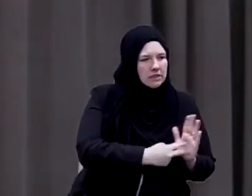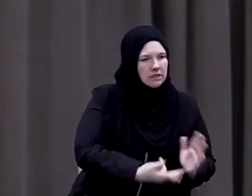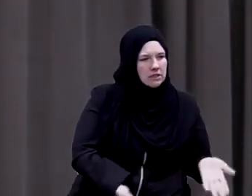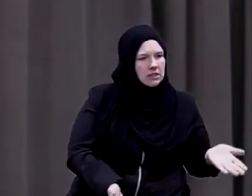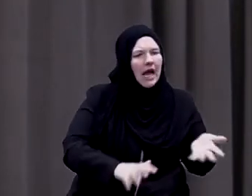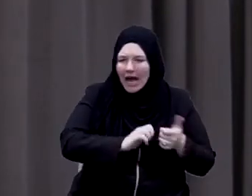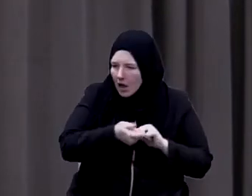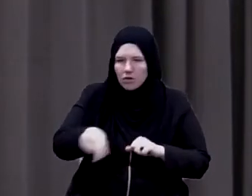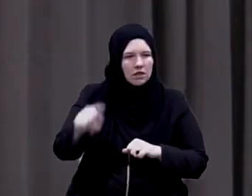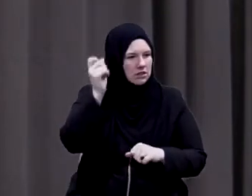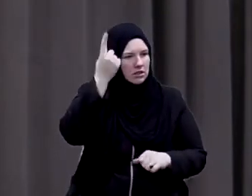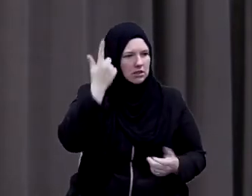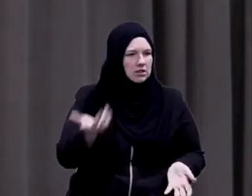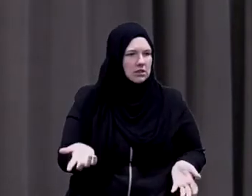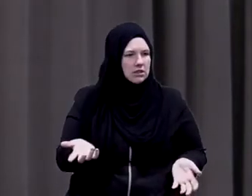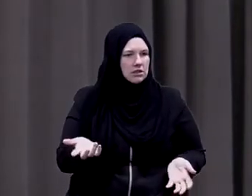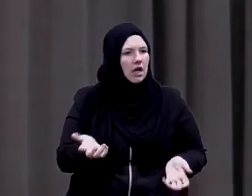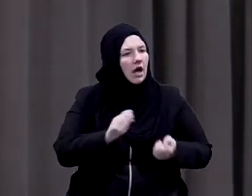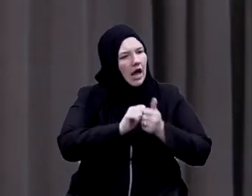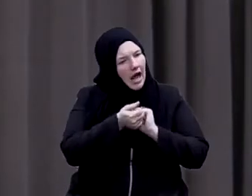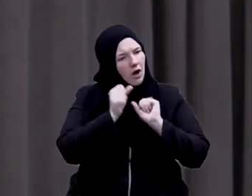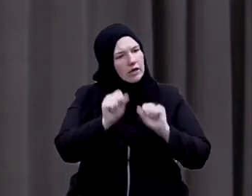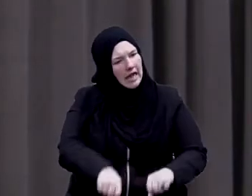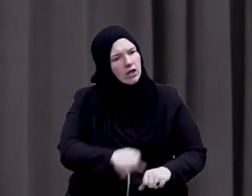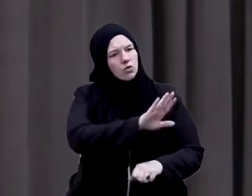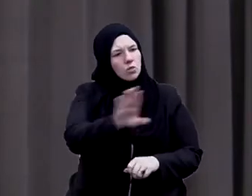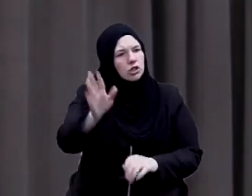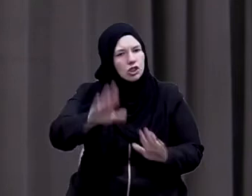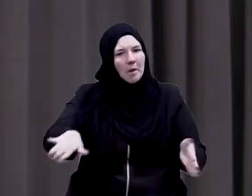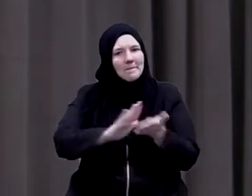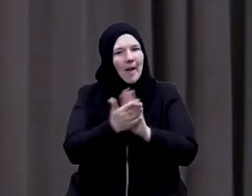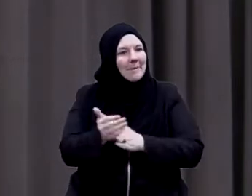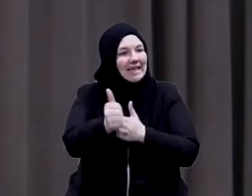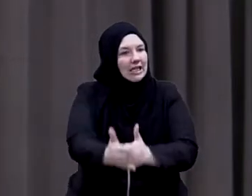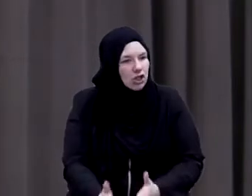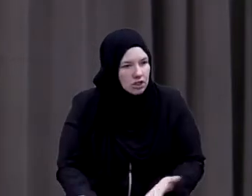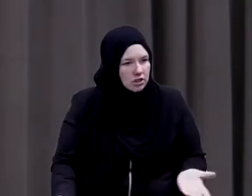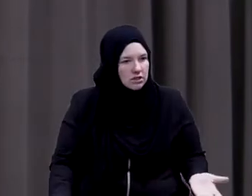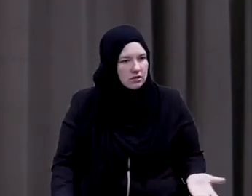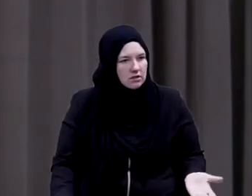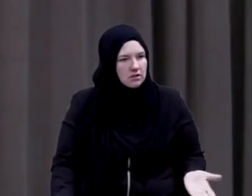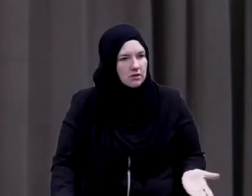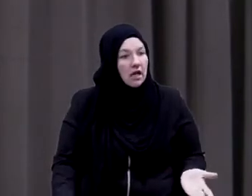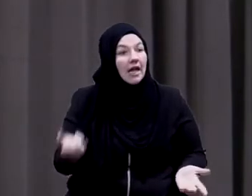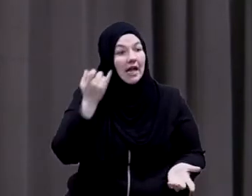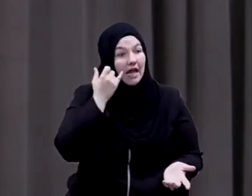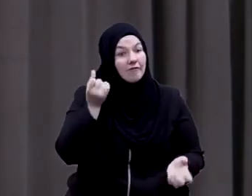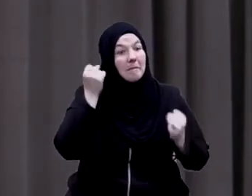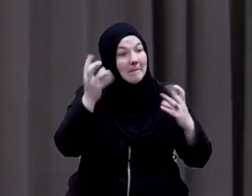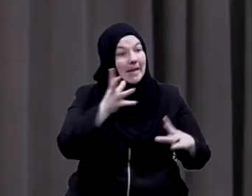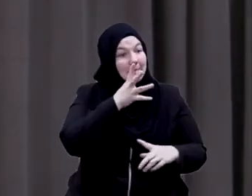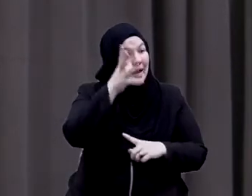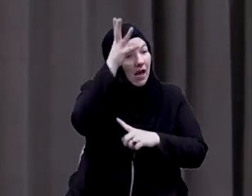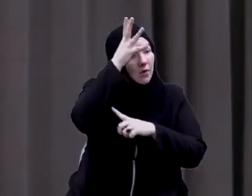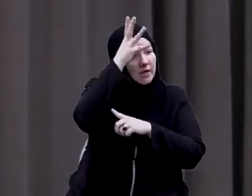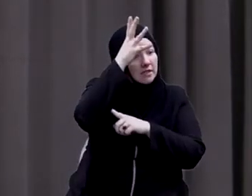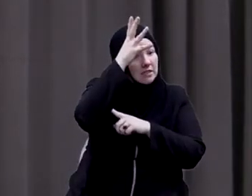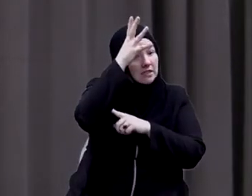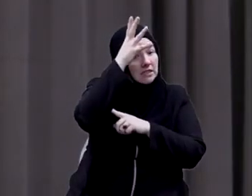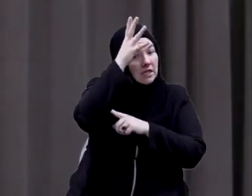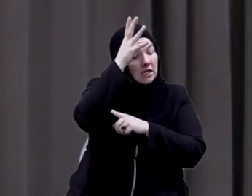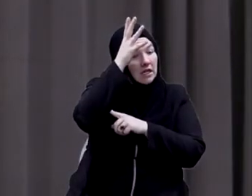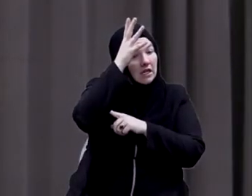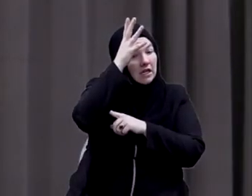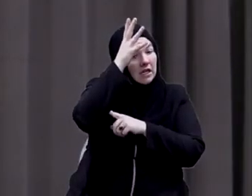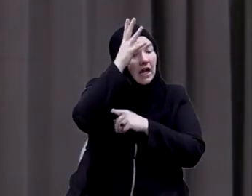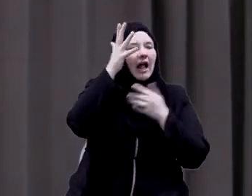they understand it? How do they become leaders if all what they are seeking, like many of their parents, is just to